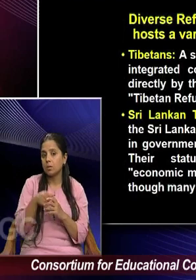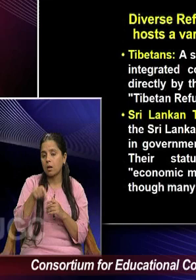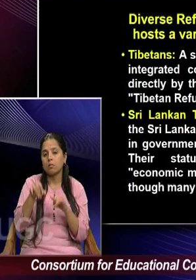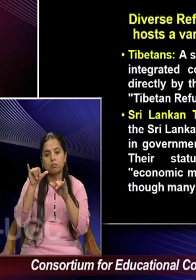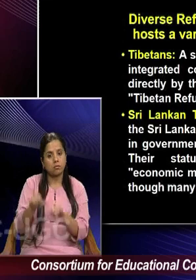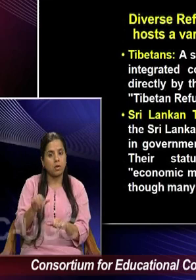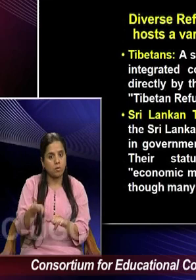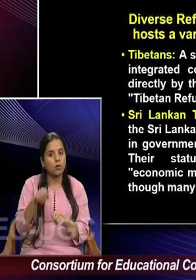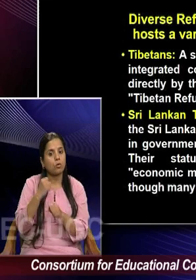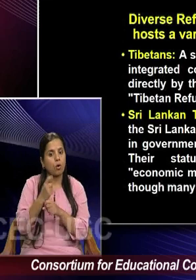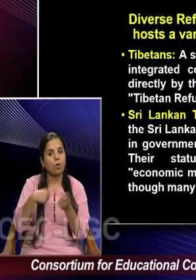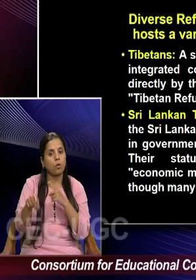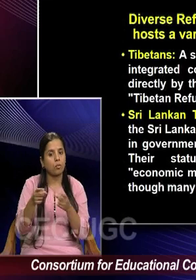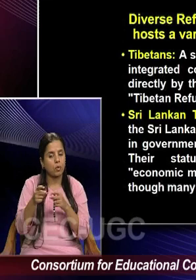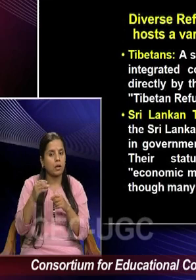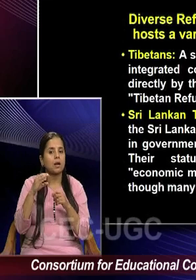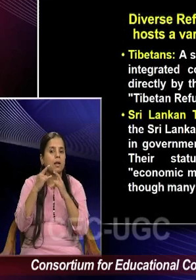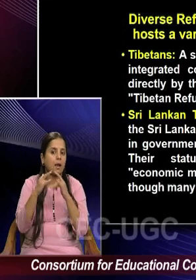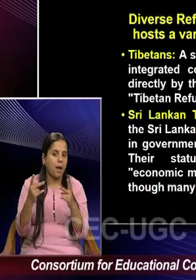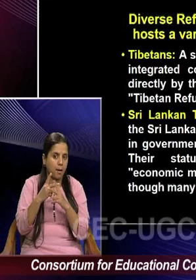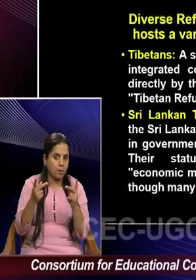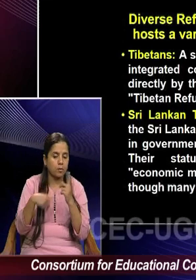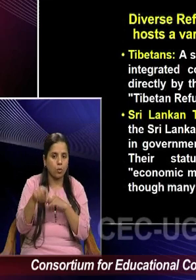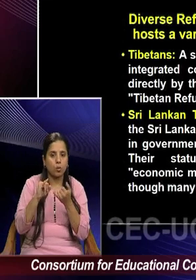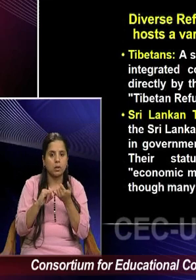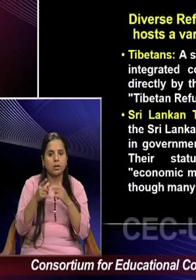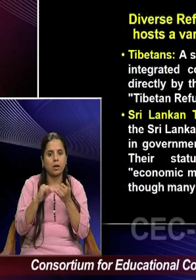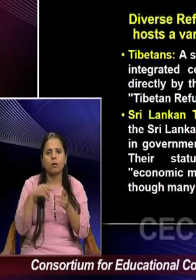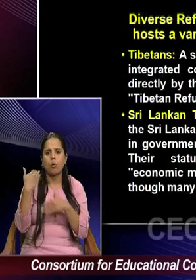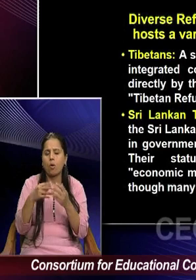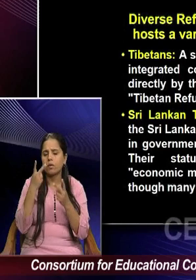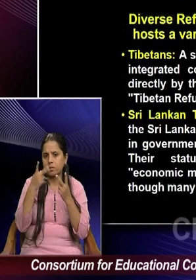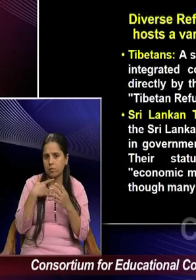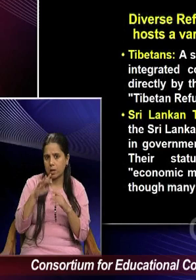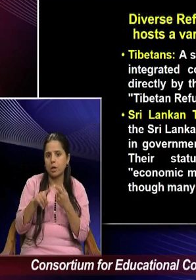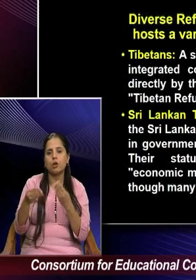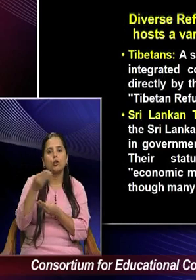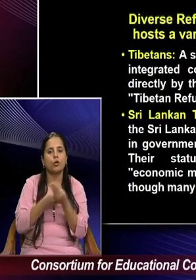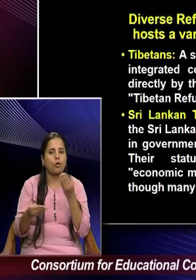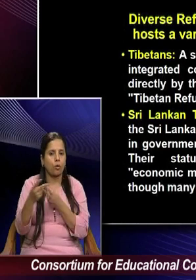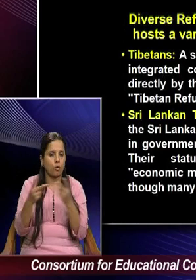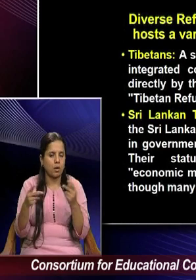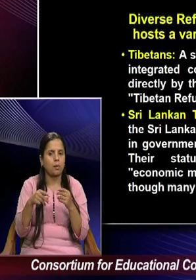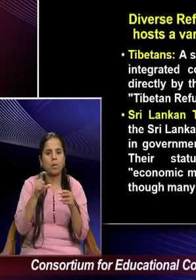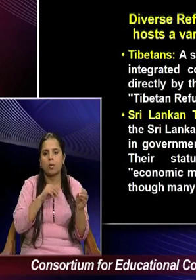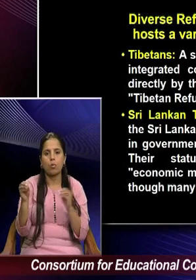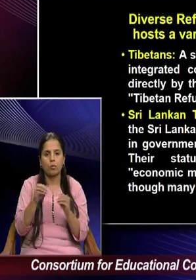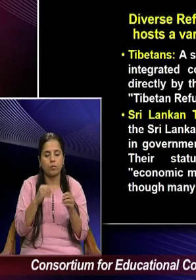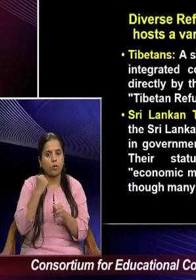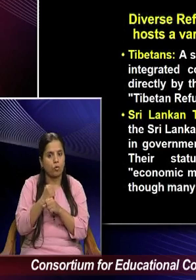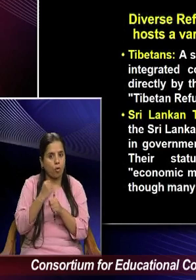residing in the government run camps in Tamil Nadu. Their status is often considered economic migrants by the